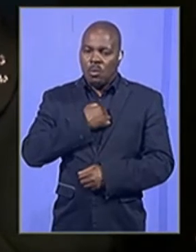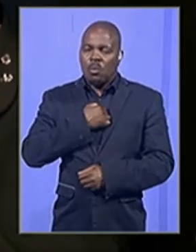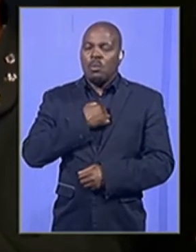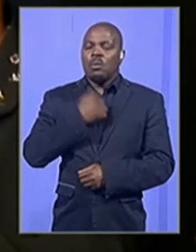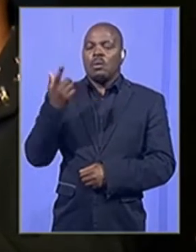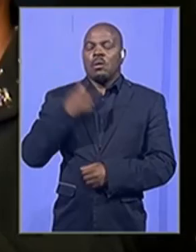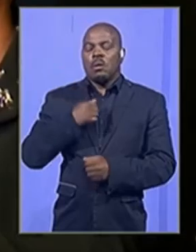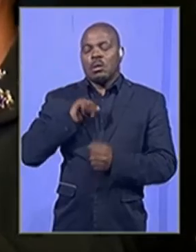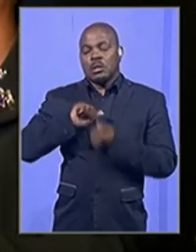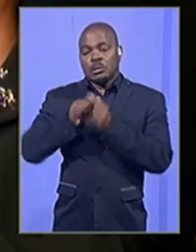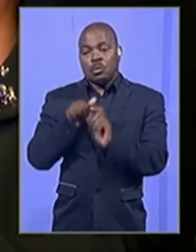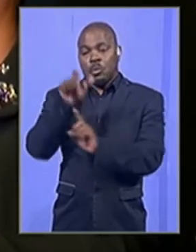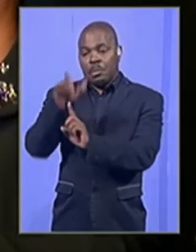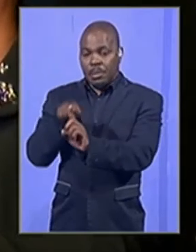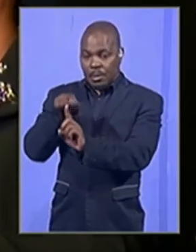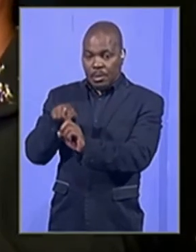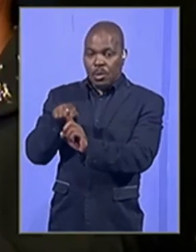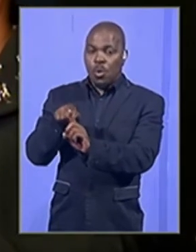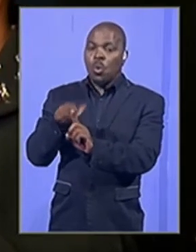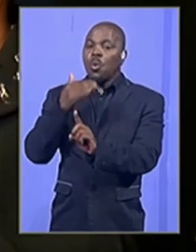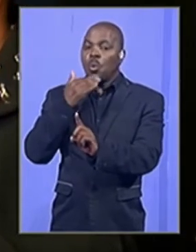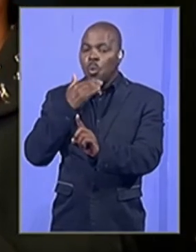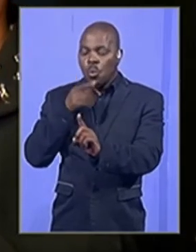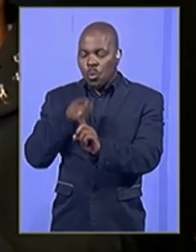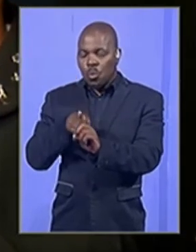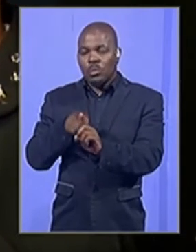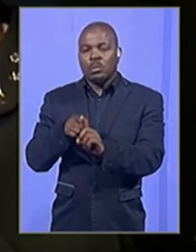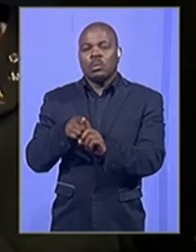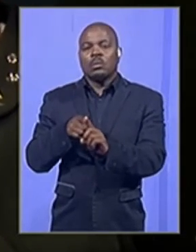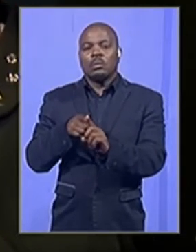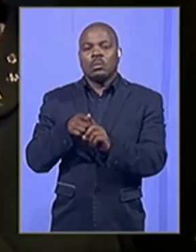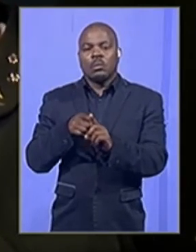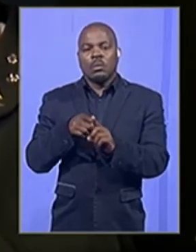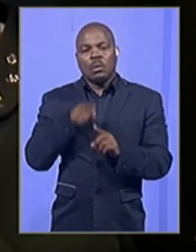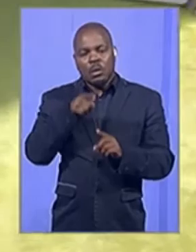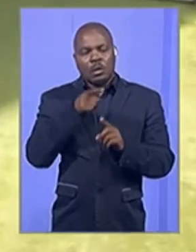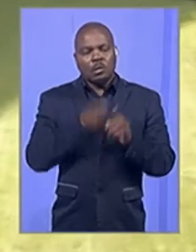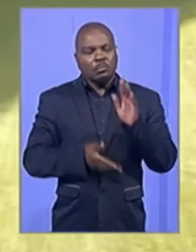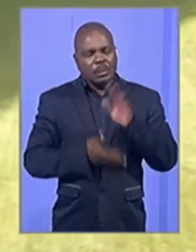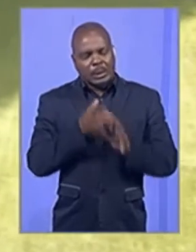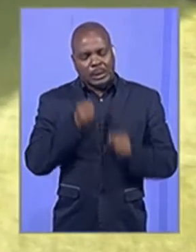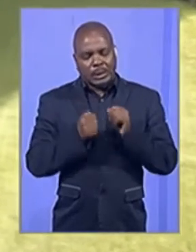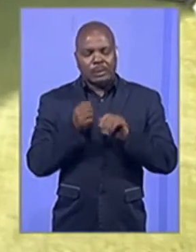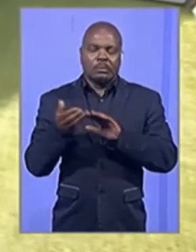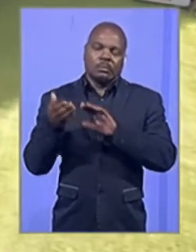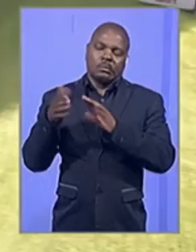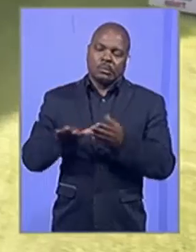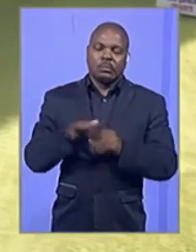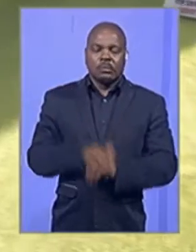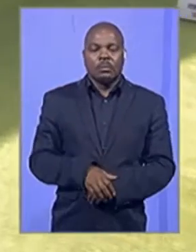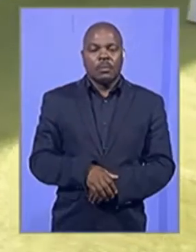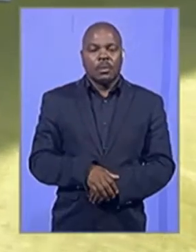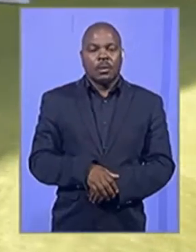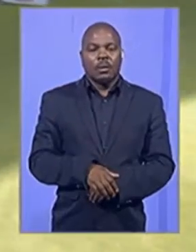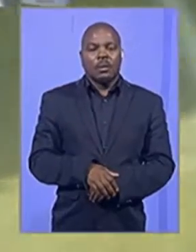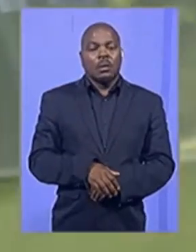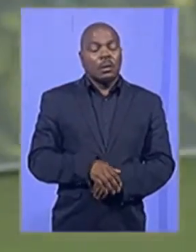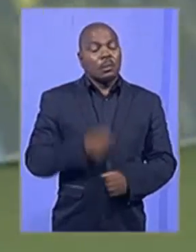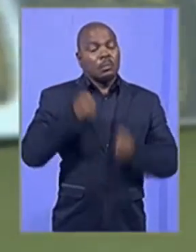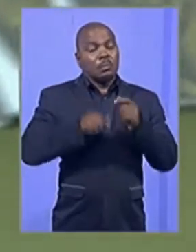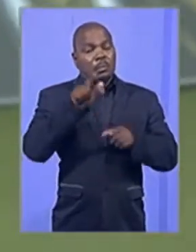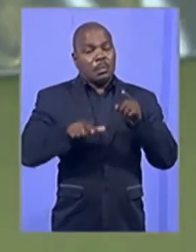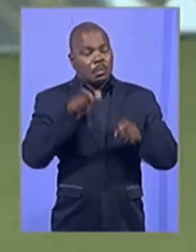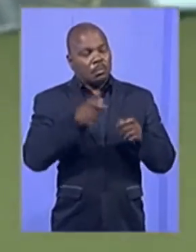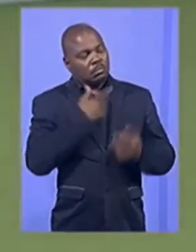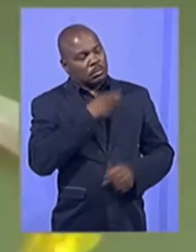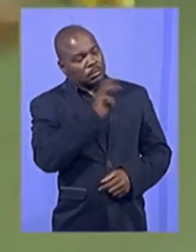beloved athletes who really went with their boots on. Dimathi di seolotse ka bohale mokgatlo ho latela ho